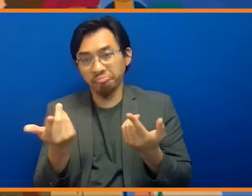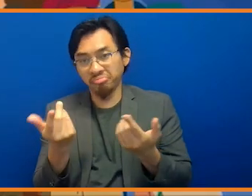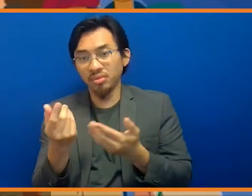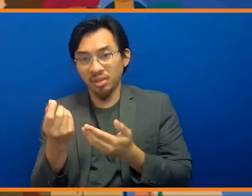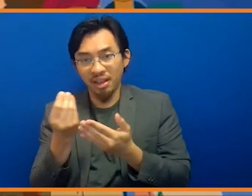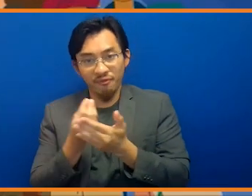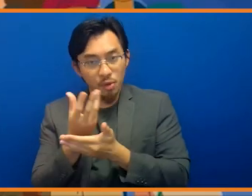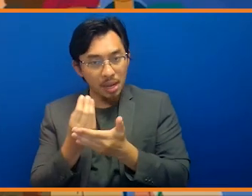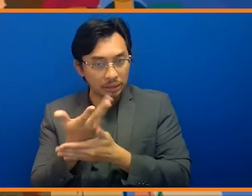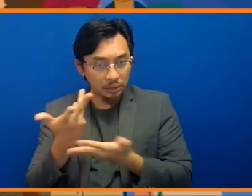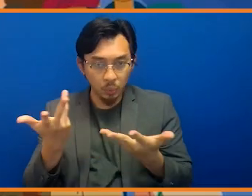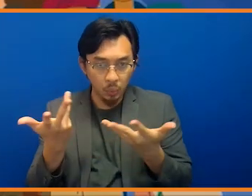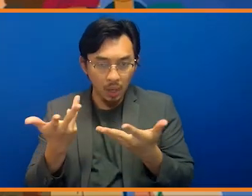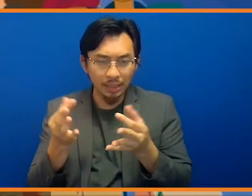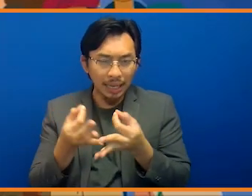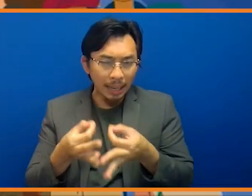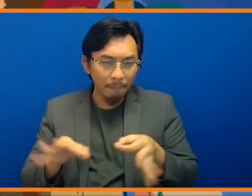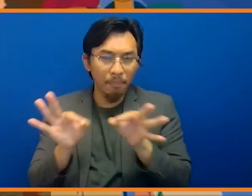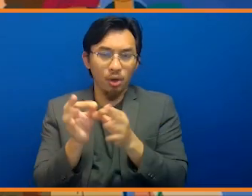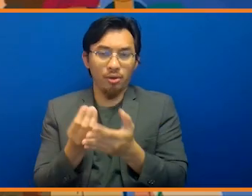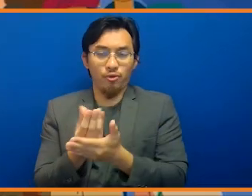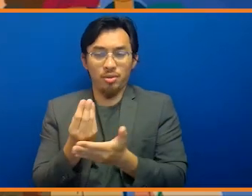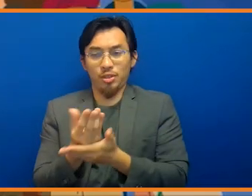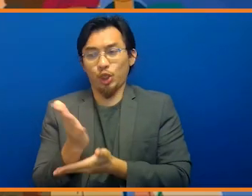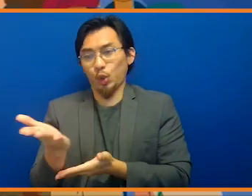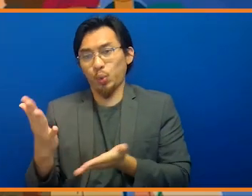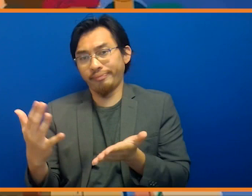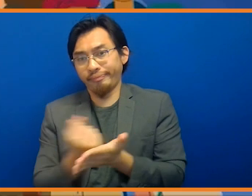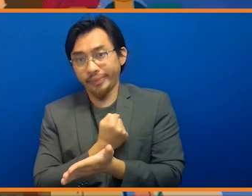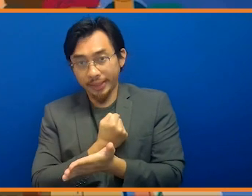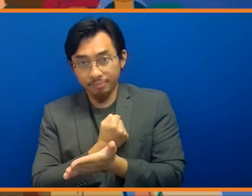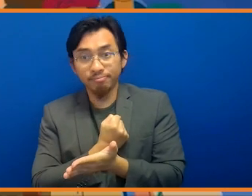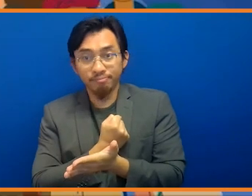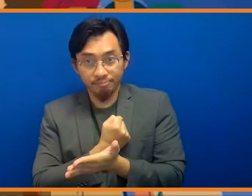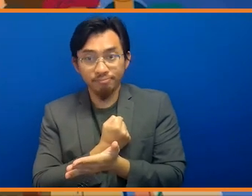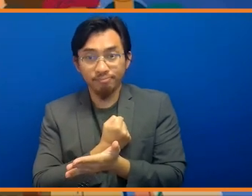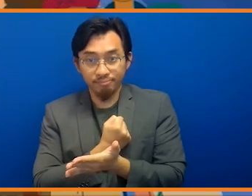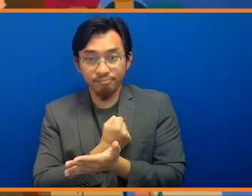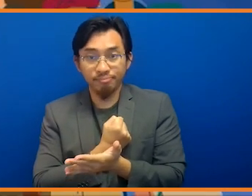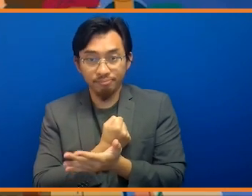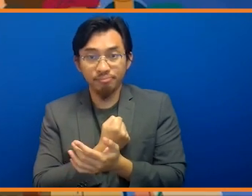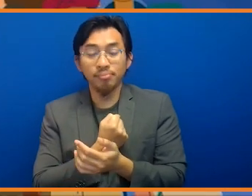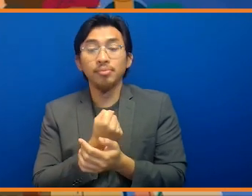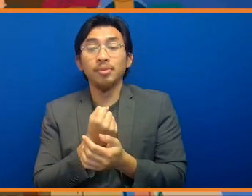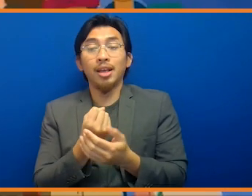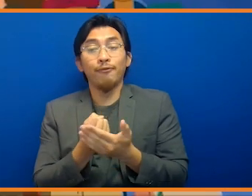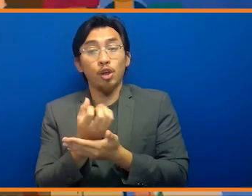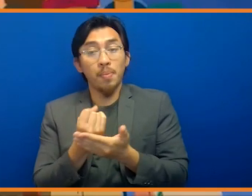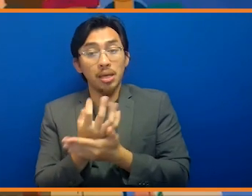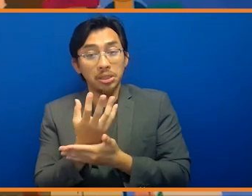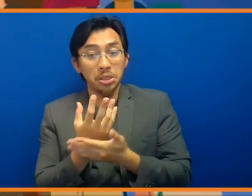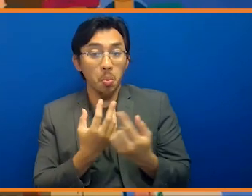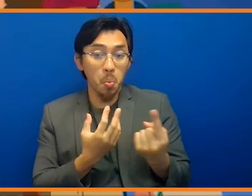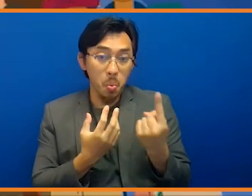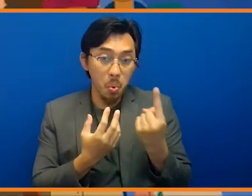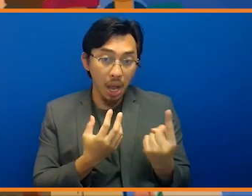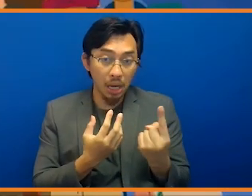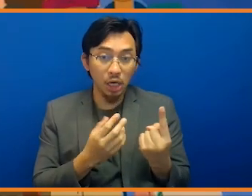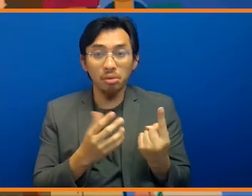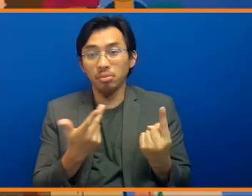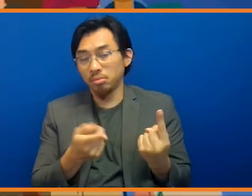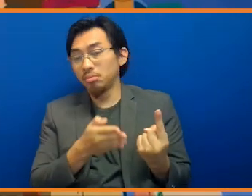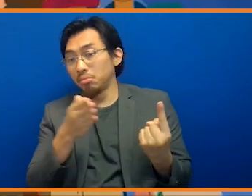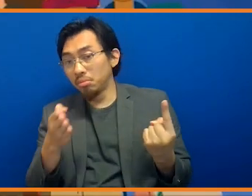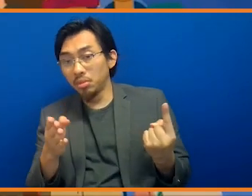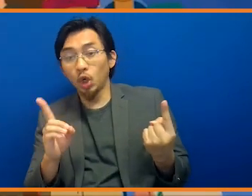have, what is the important information that you get? Like information number 1, and then what